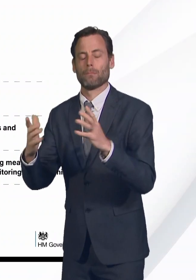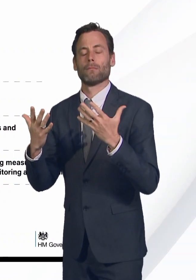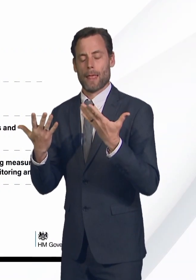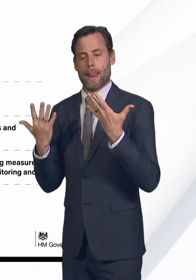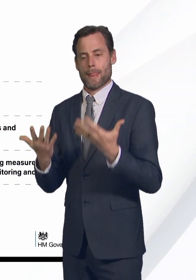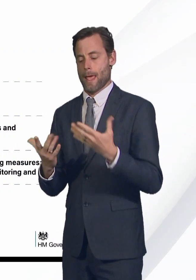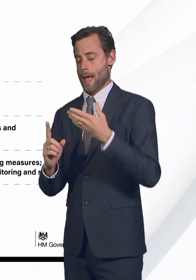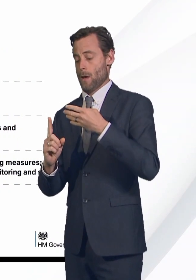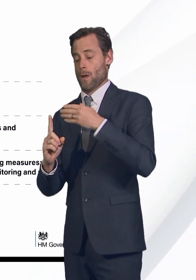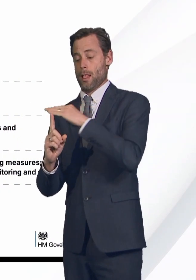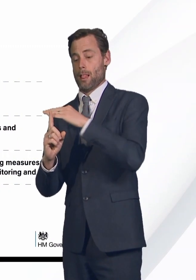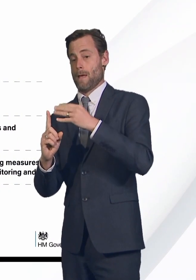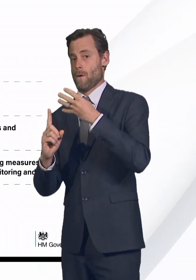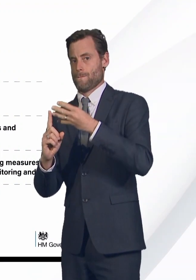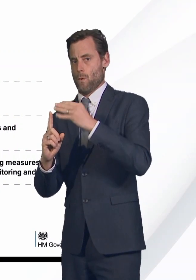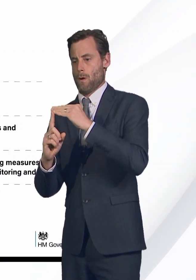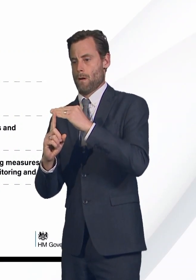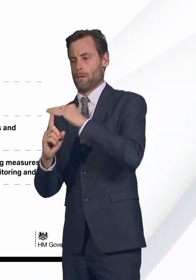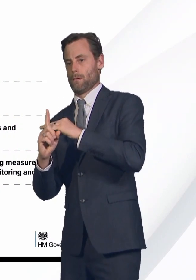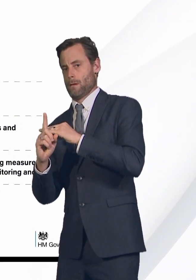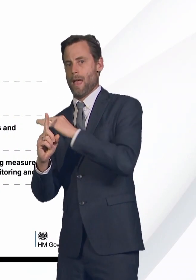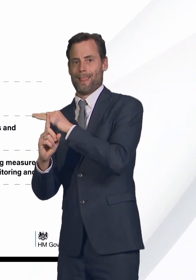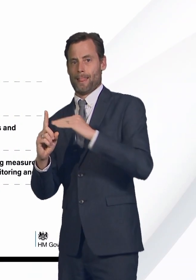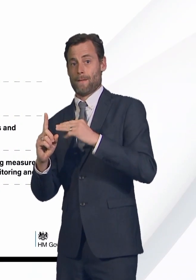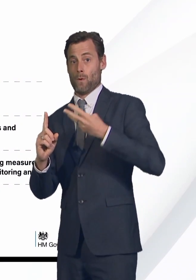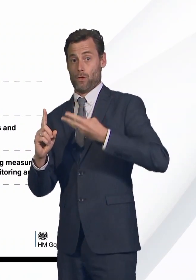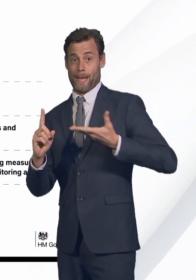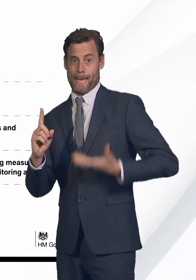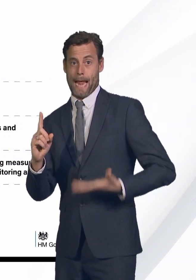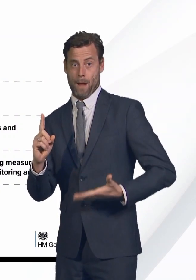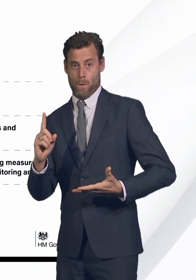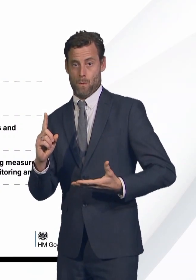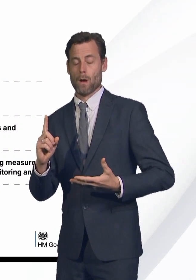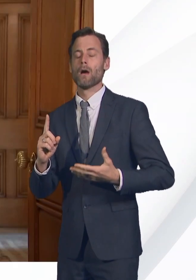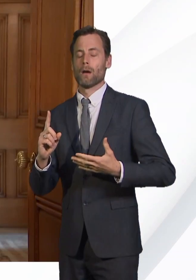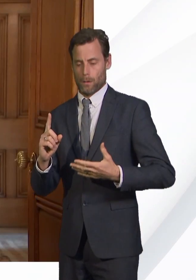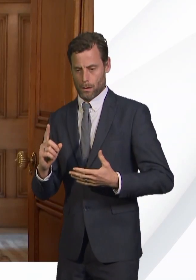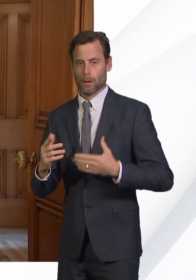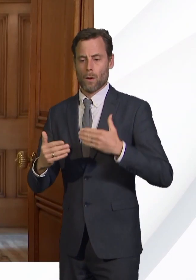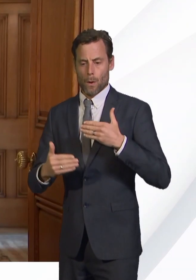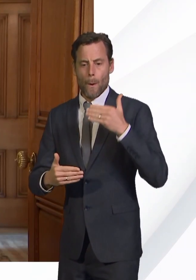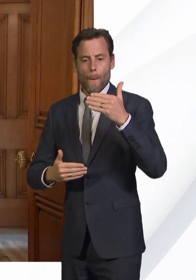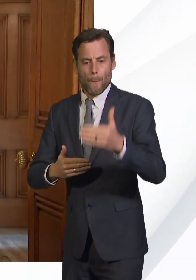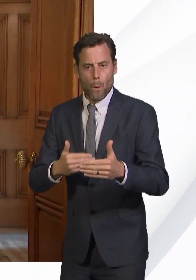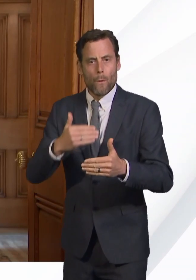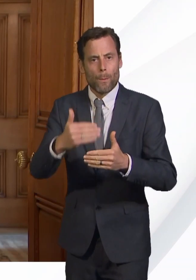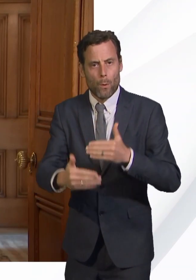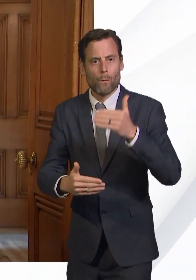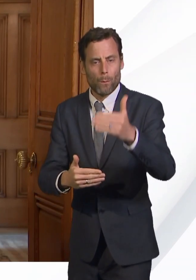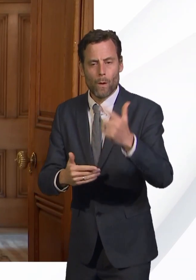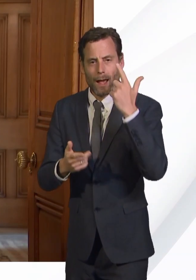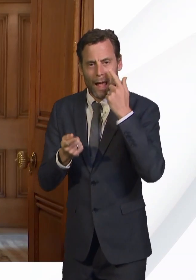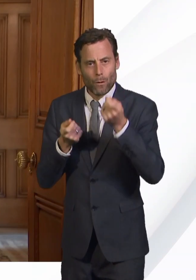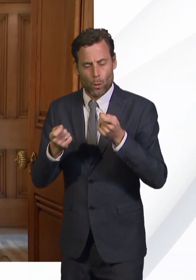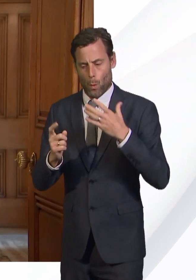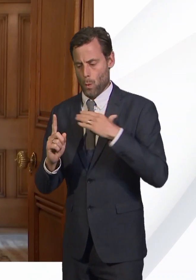3, we will do so in time, in careful steps. If we turn to slide 2,